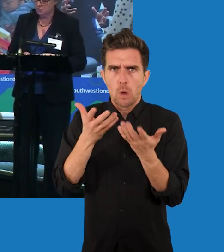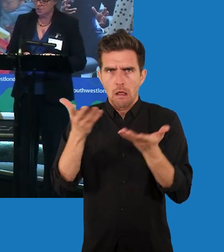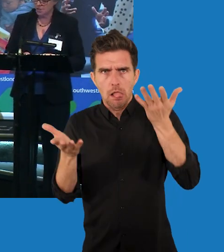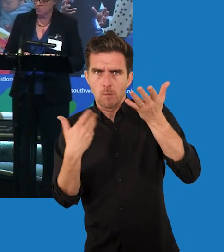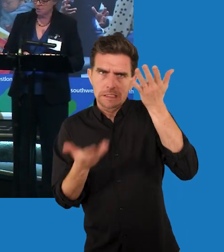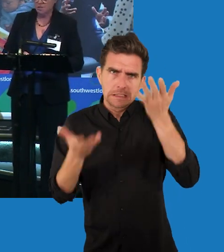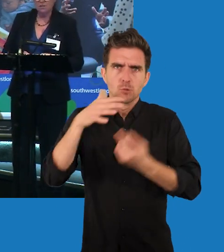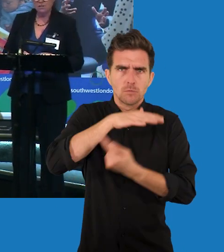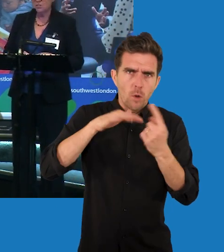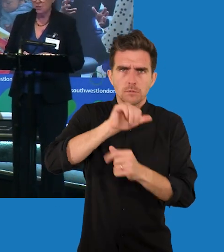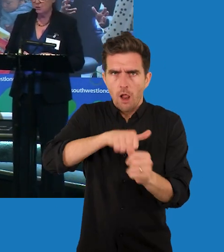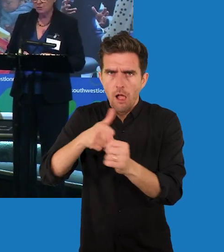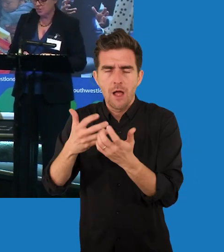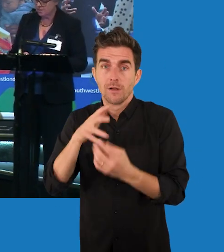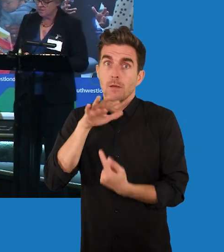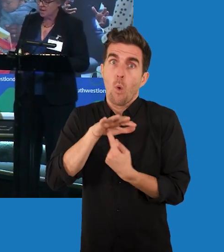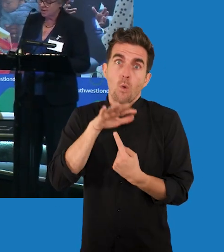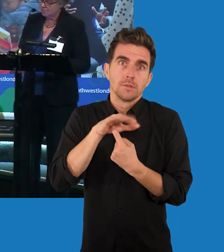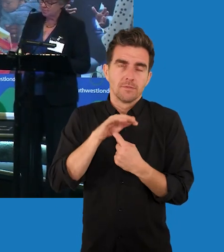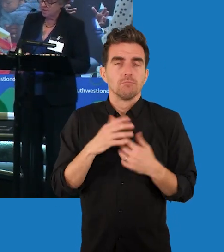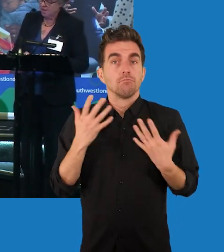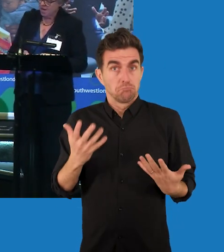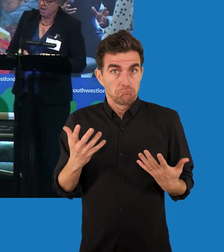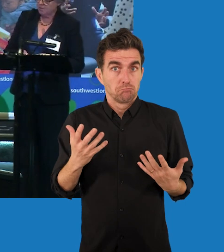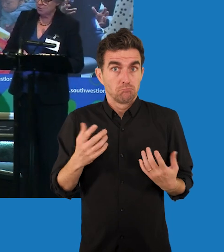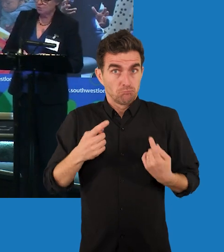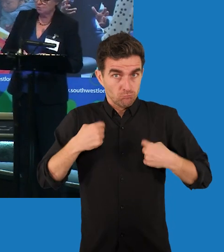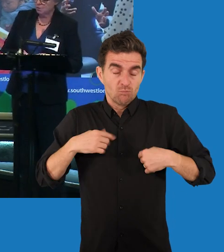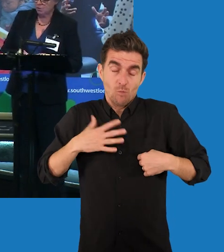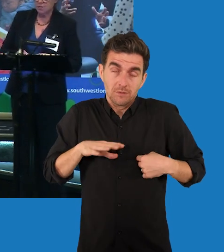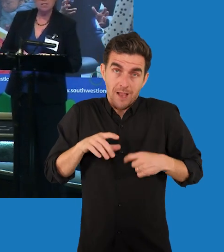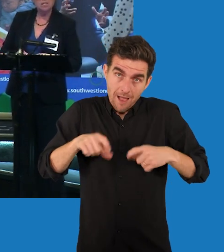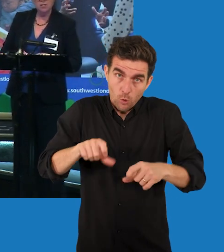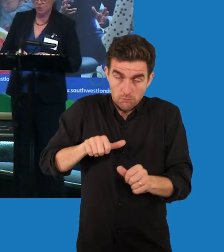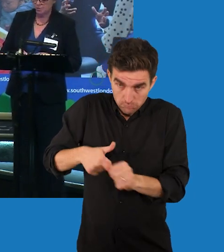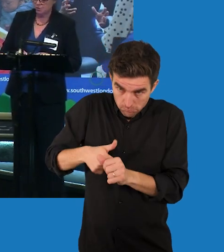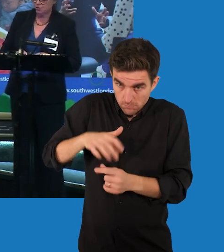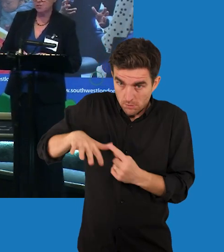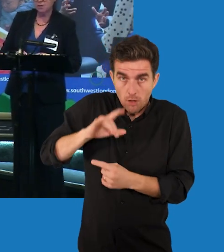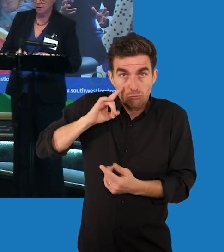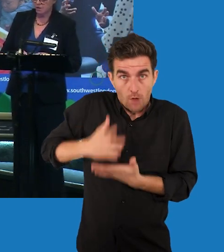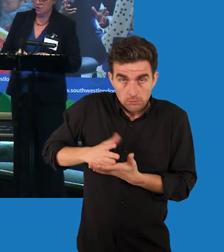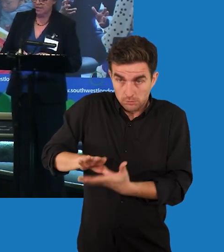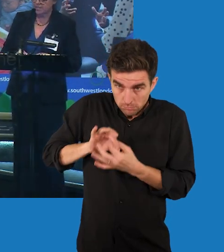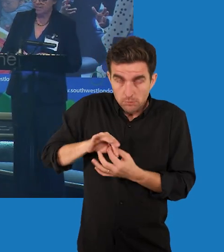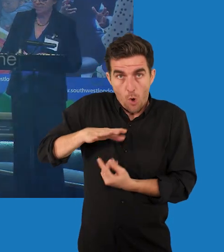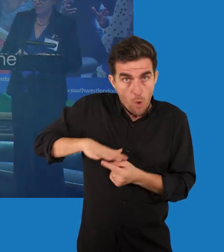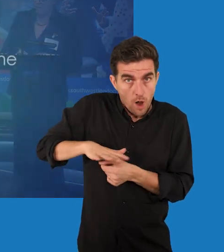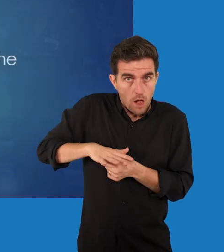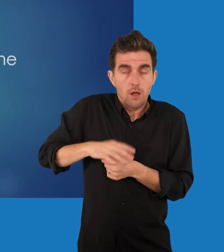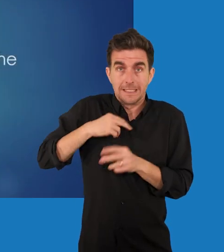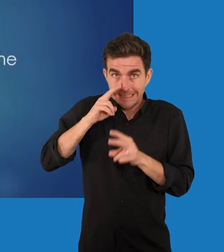and social determinants that are so crucial at this time. And most of all, we want to continue to build trust within our